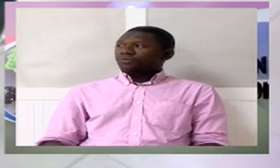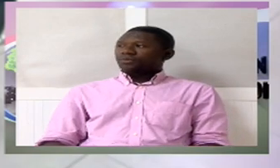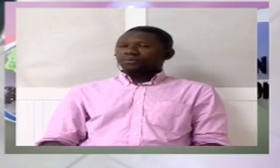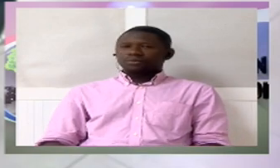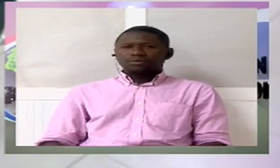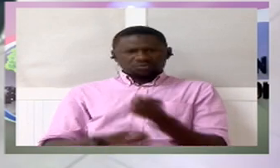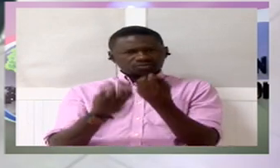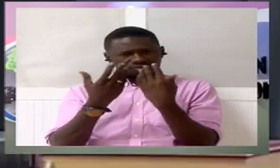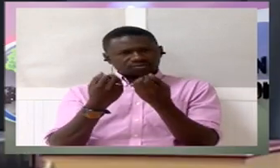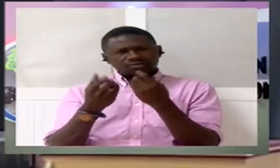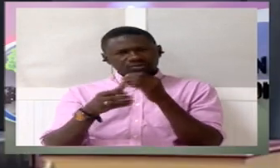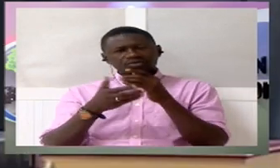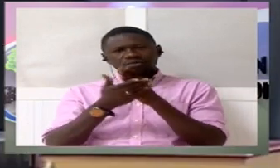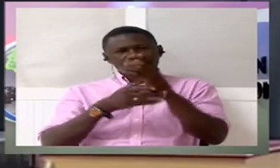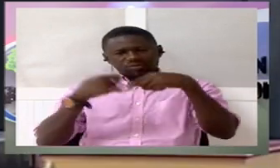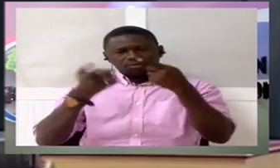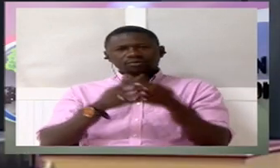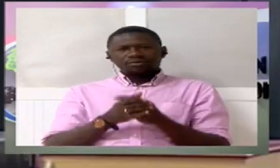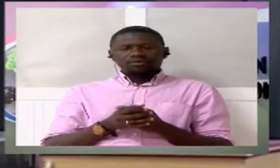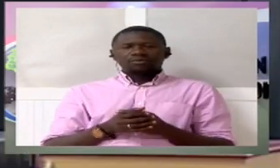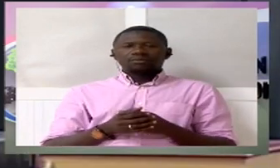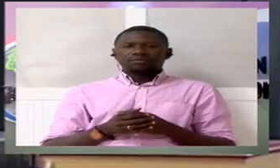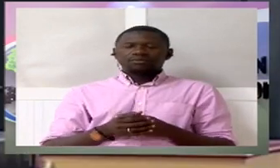Proceed, please. Nduatae.